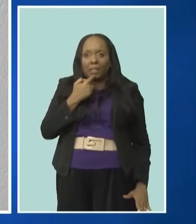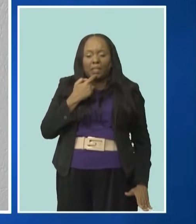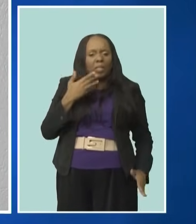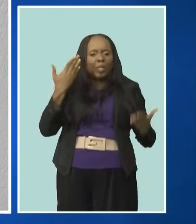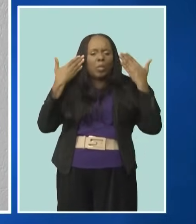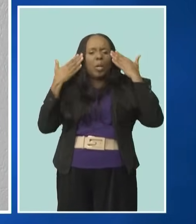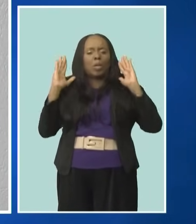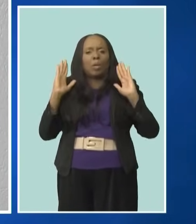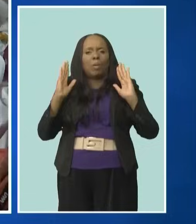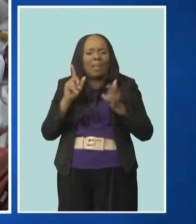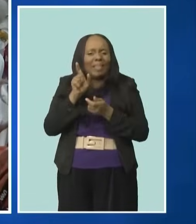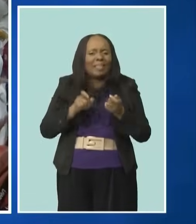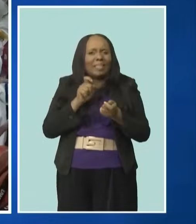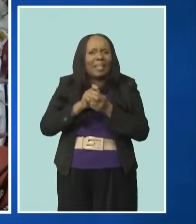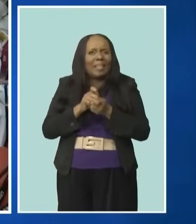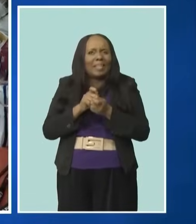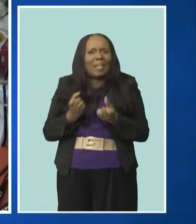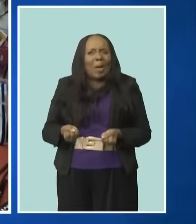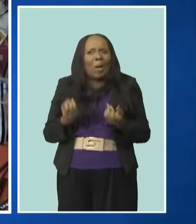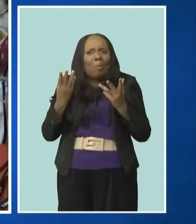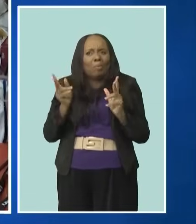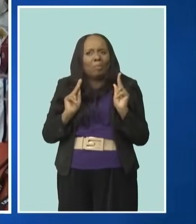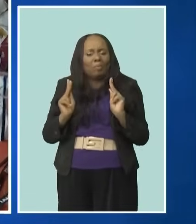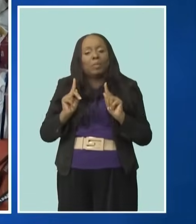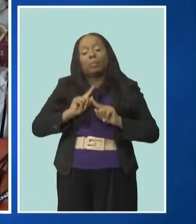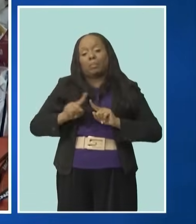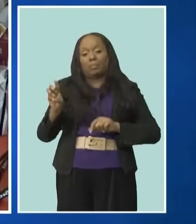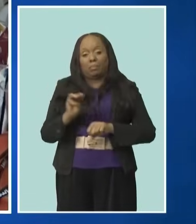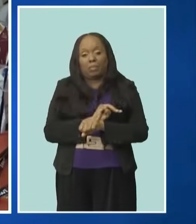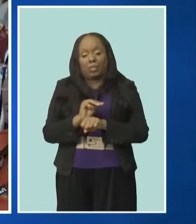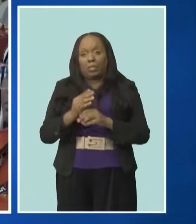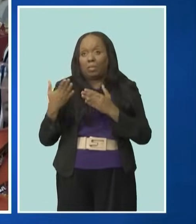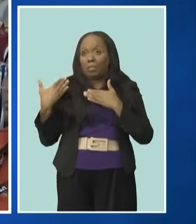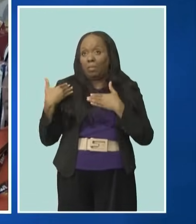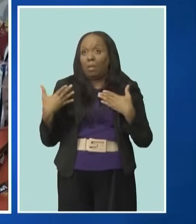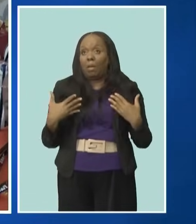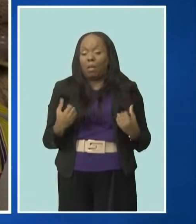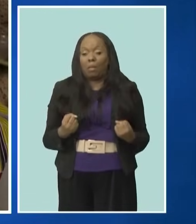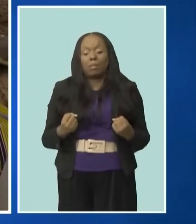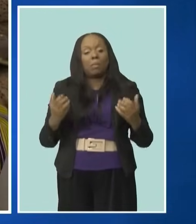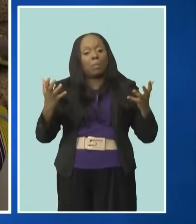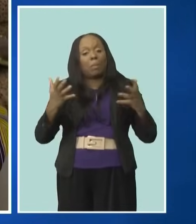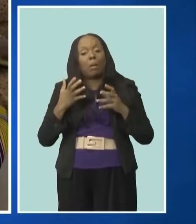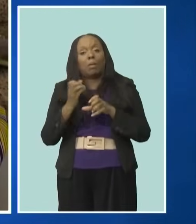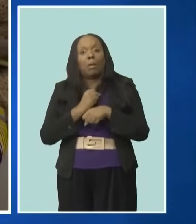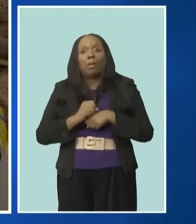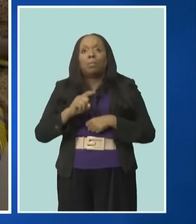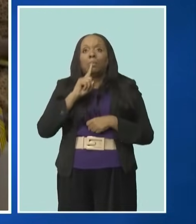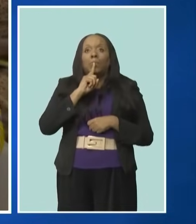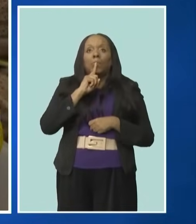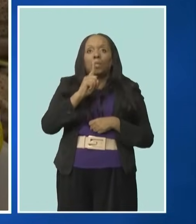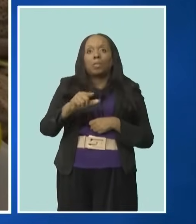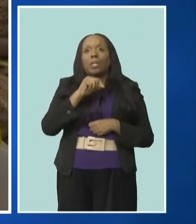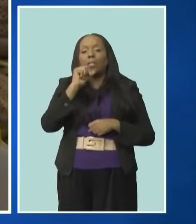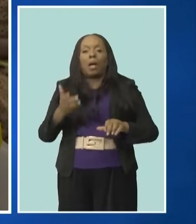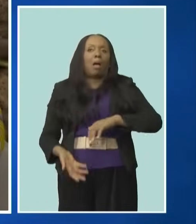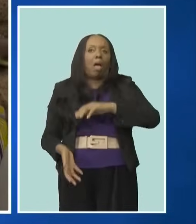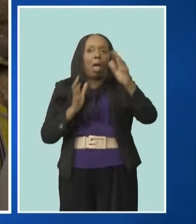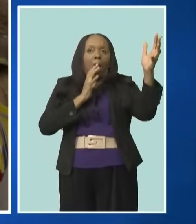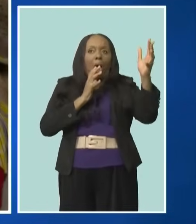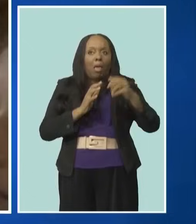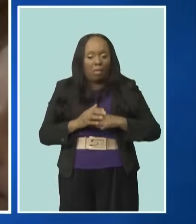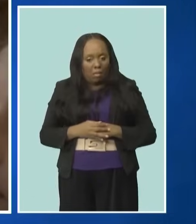figures are unavailable, the Ministry of Health and Wellness is taking steps to prevent this issue from spiraling out of